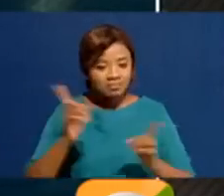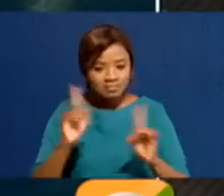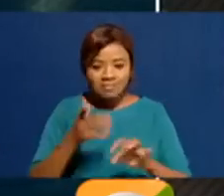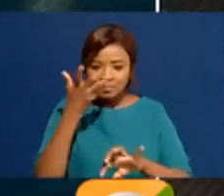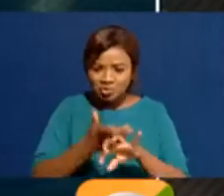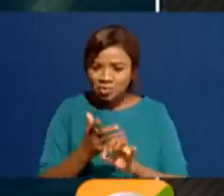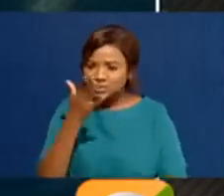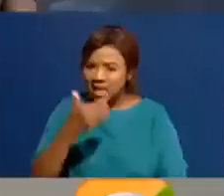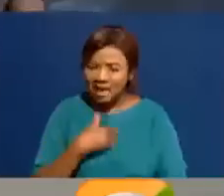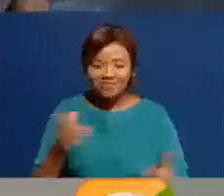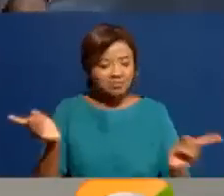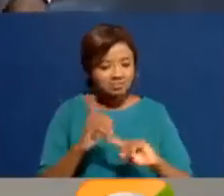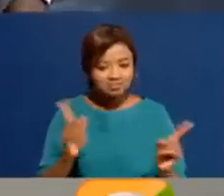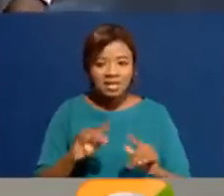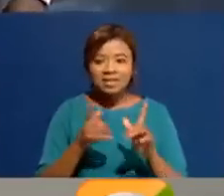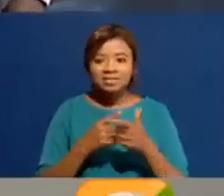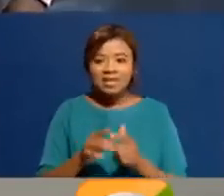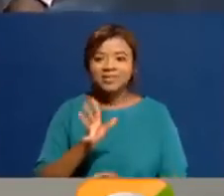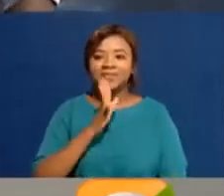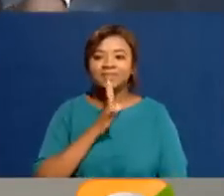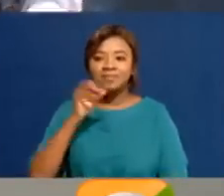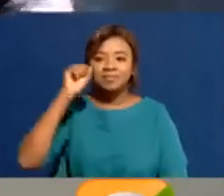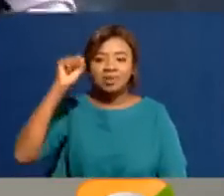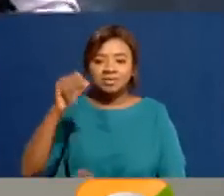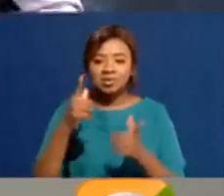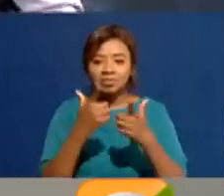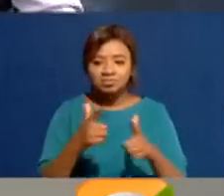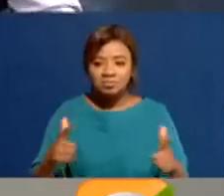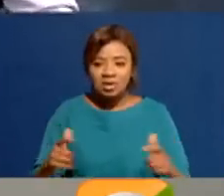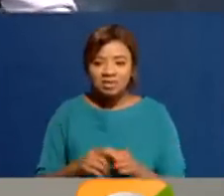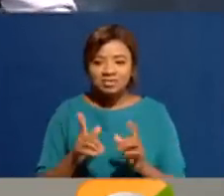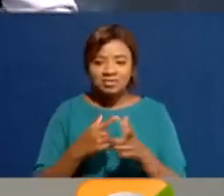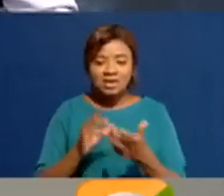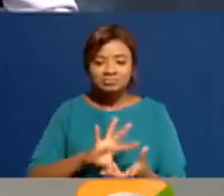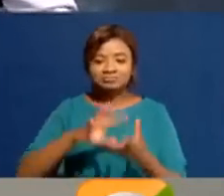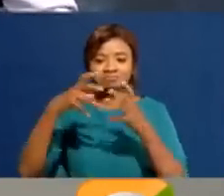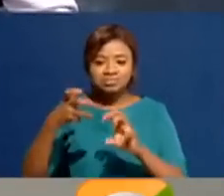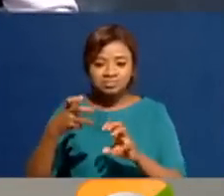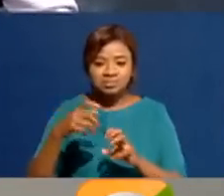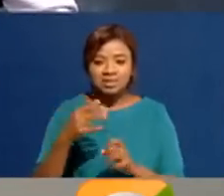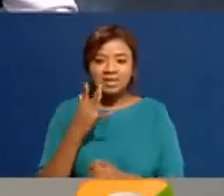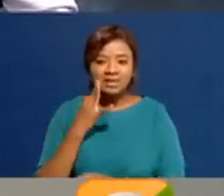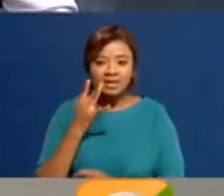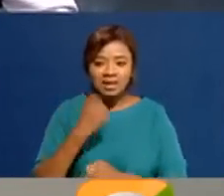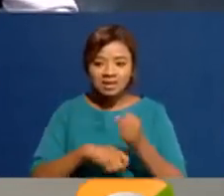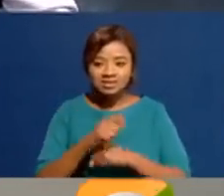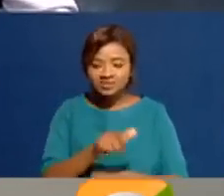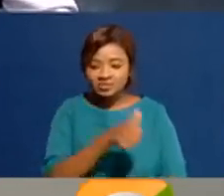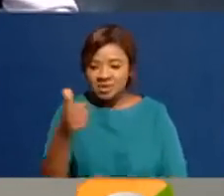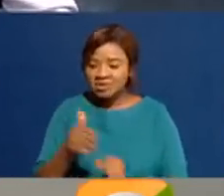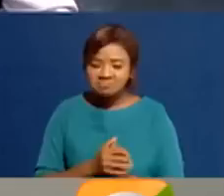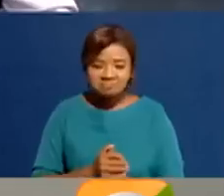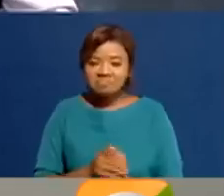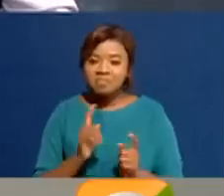offensive weapons while chanting political slogans and disrupting the daily activities of others. He went on to say law